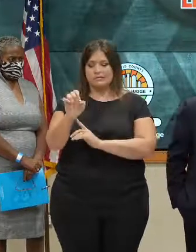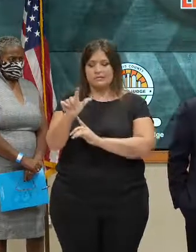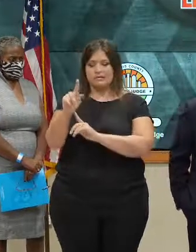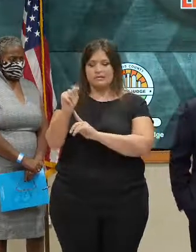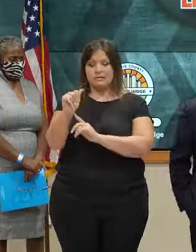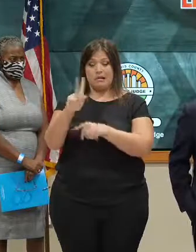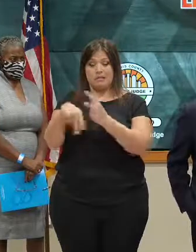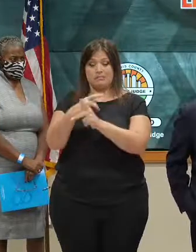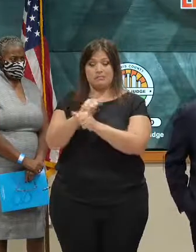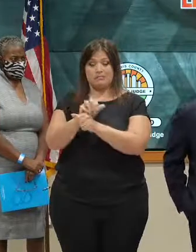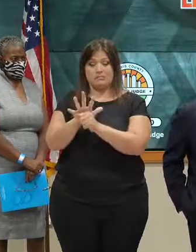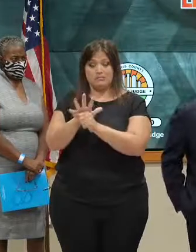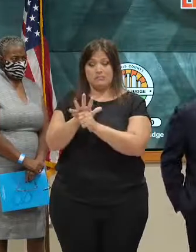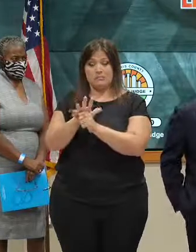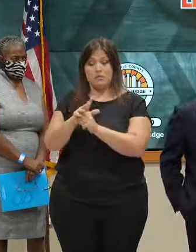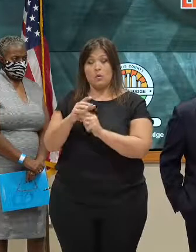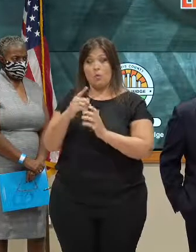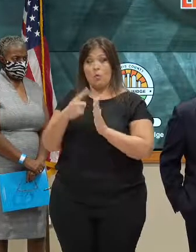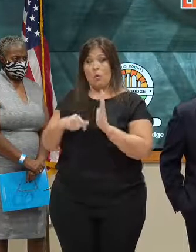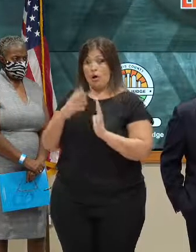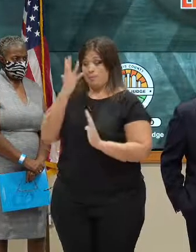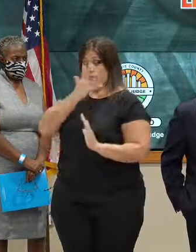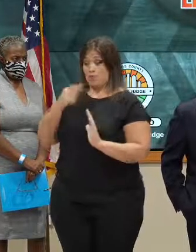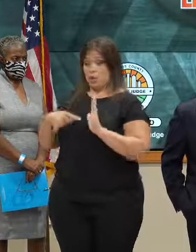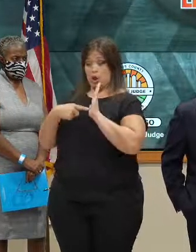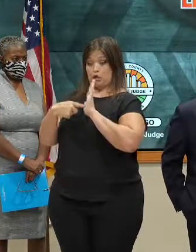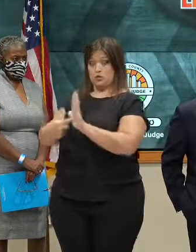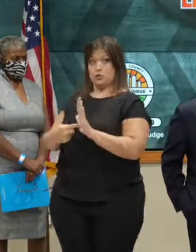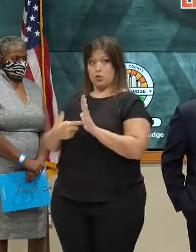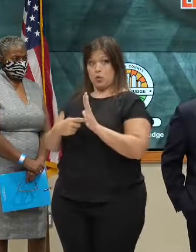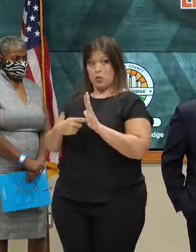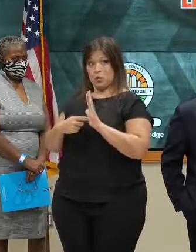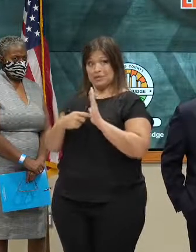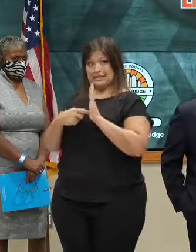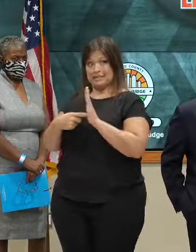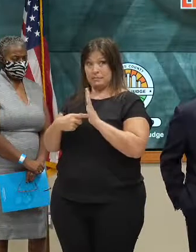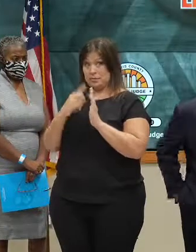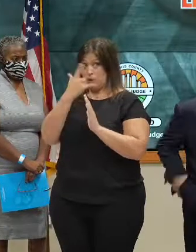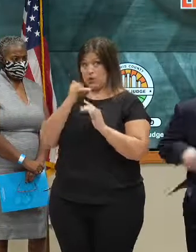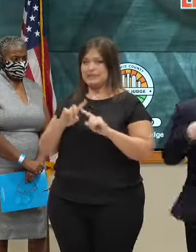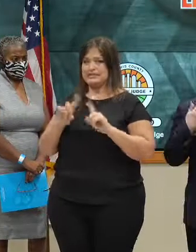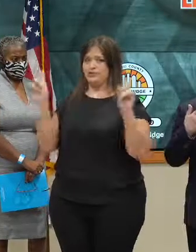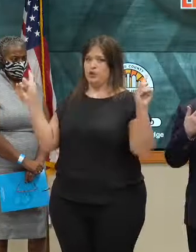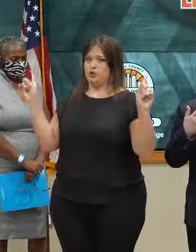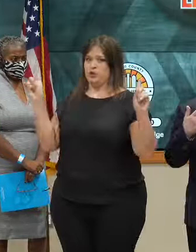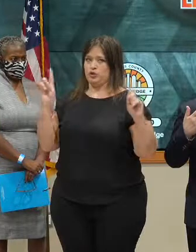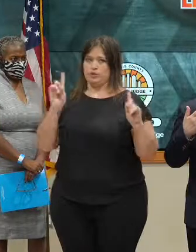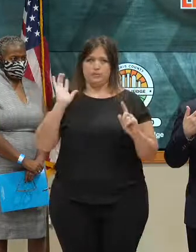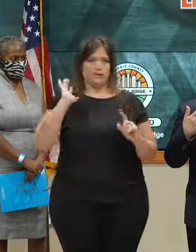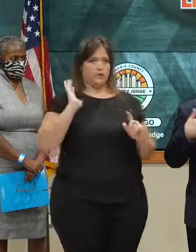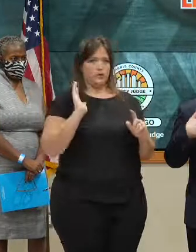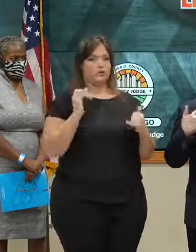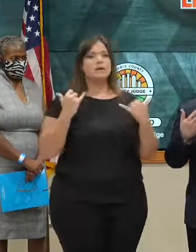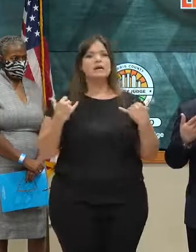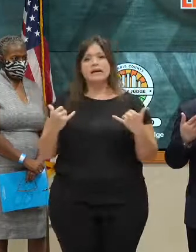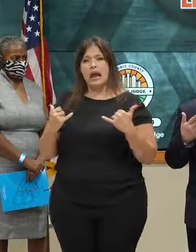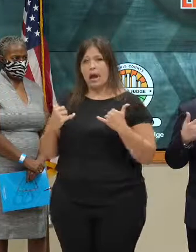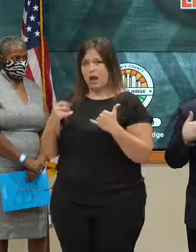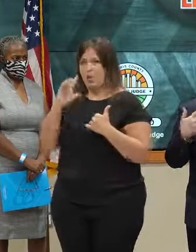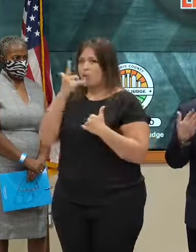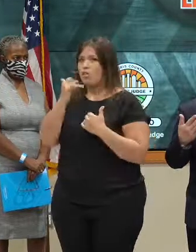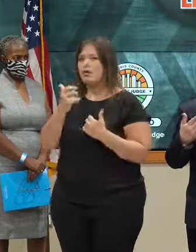we've seen in the past. We're seeing people present with more upper respiratory symptoms, almost like a